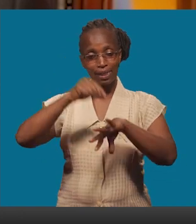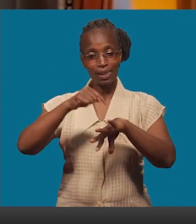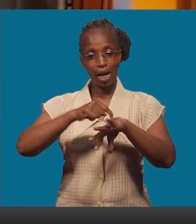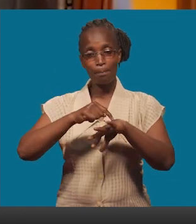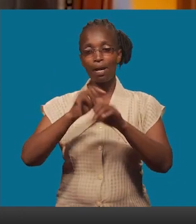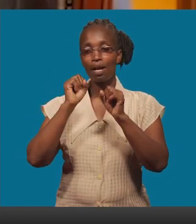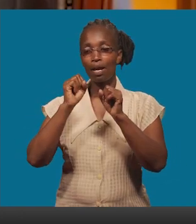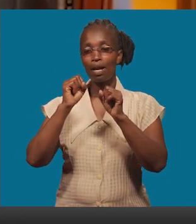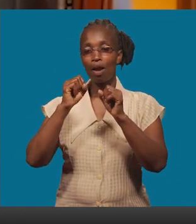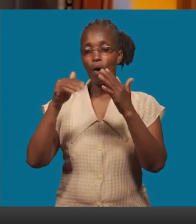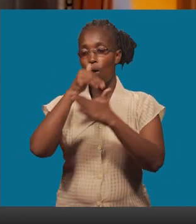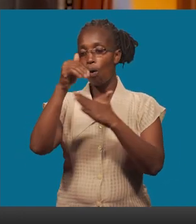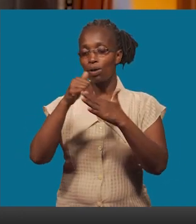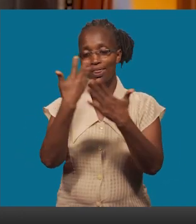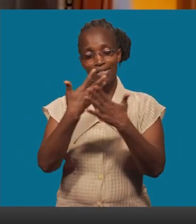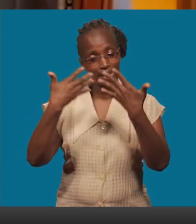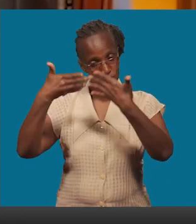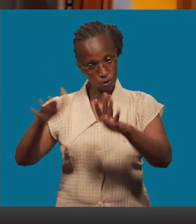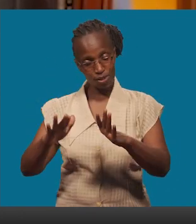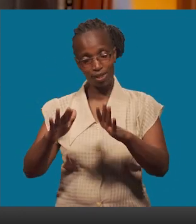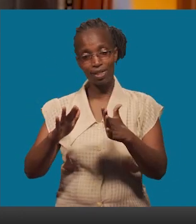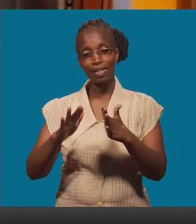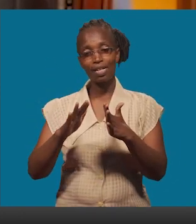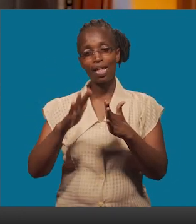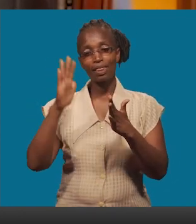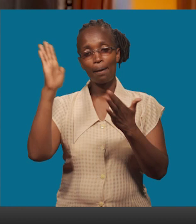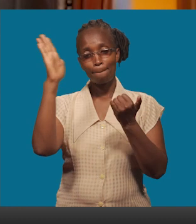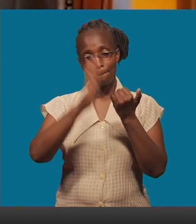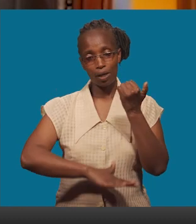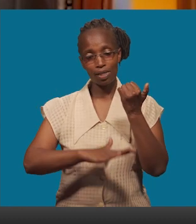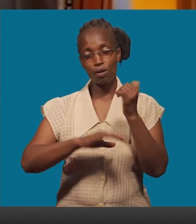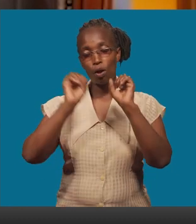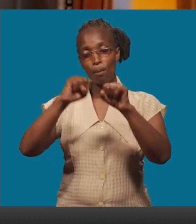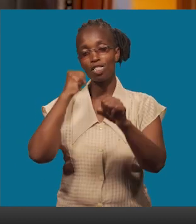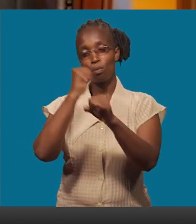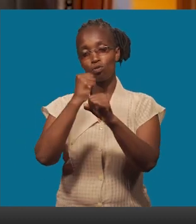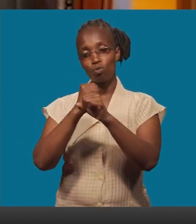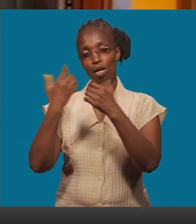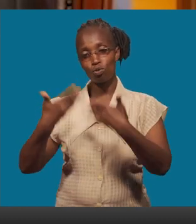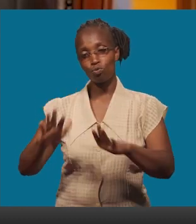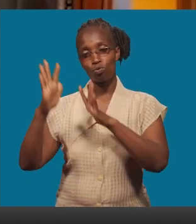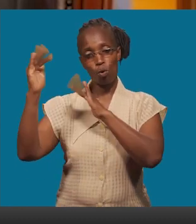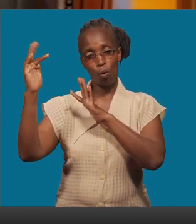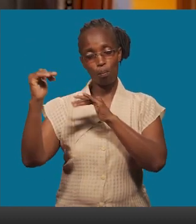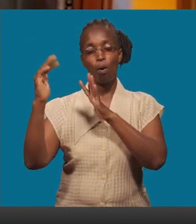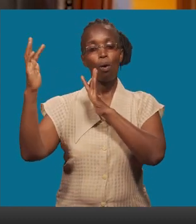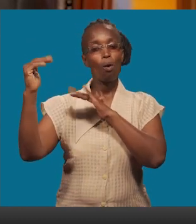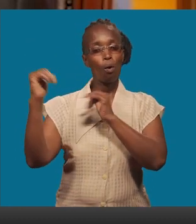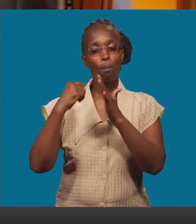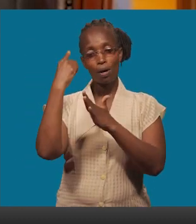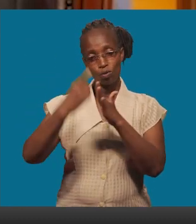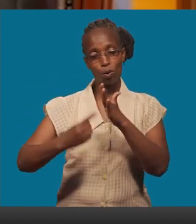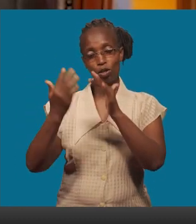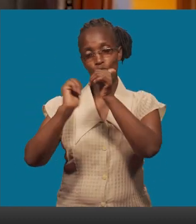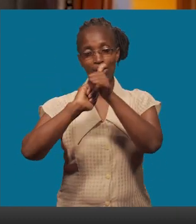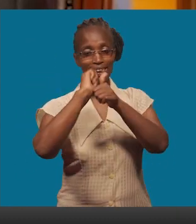in mind that when all seems lost, the worst we can do is lose hope. Hope